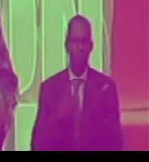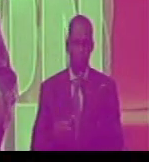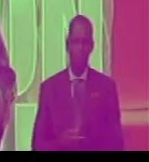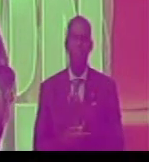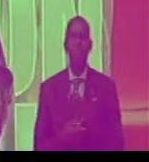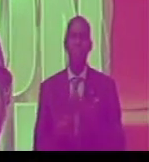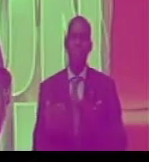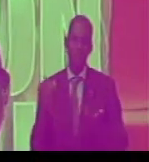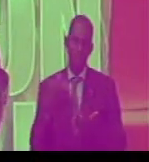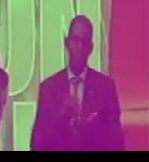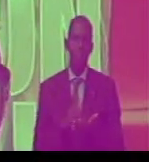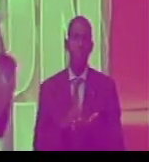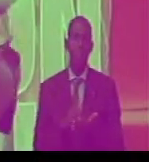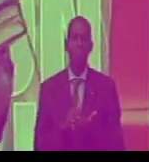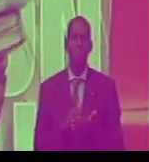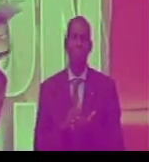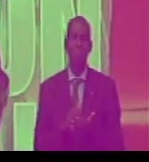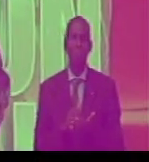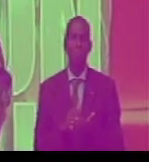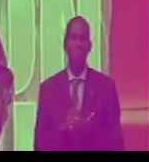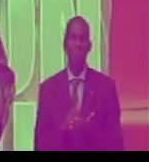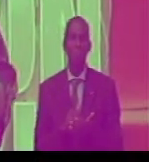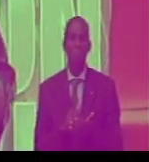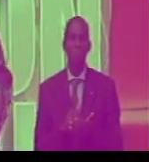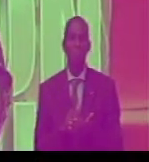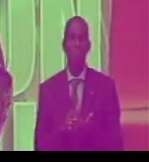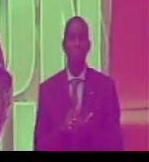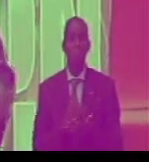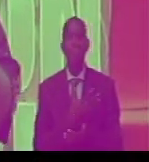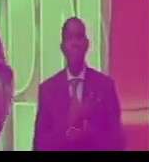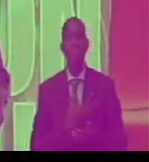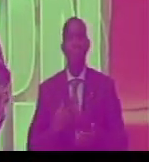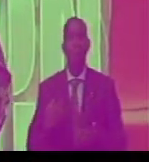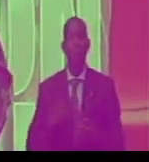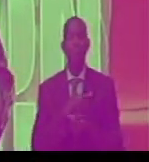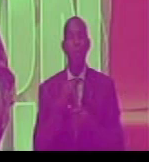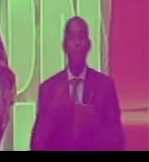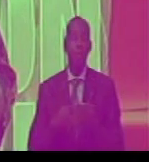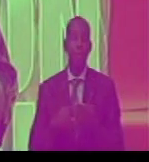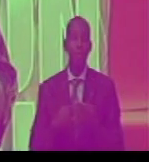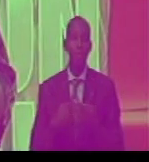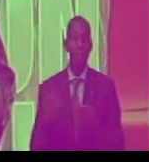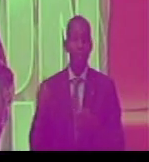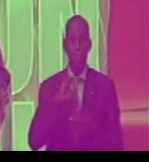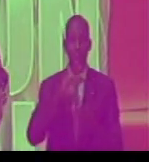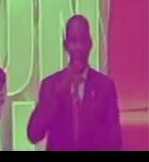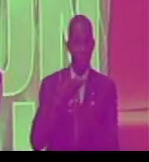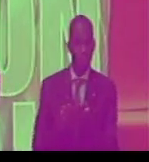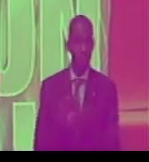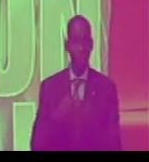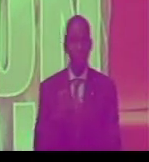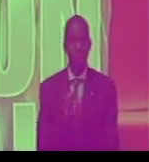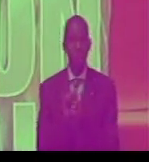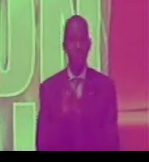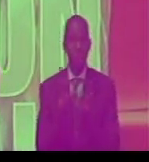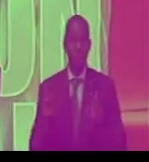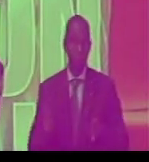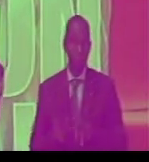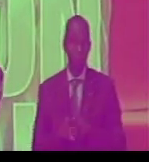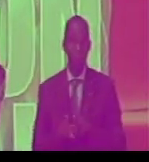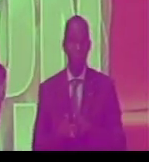crusade. I should have faith in different times. I met the three of them, not the same day with my husband.